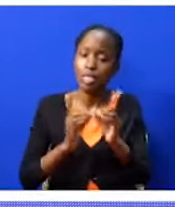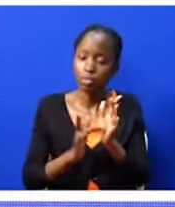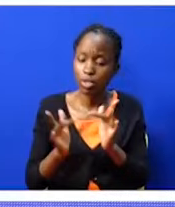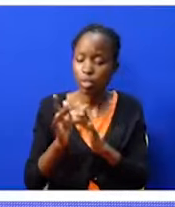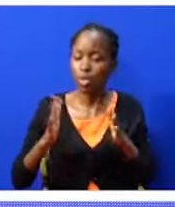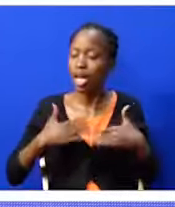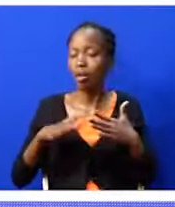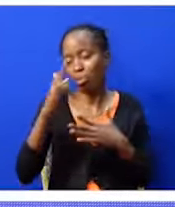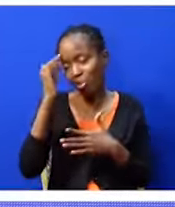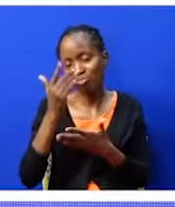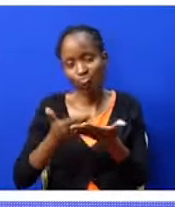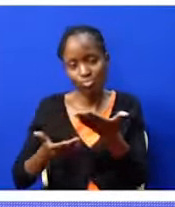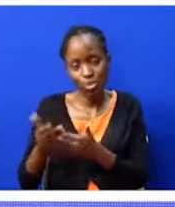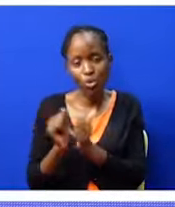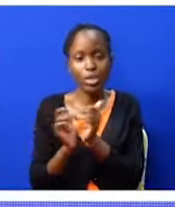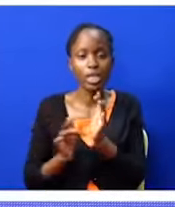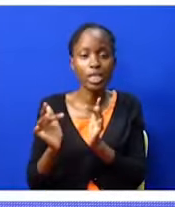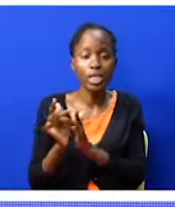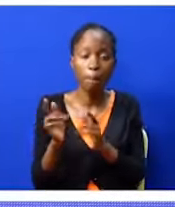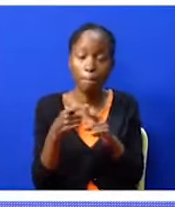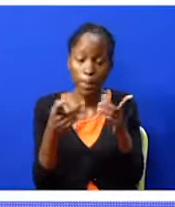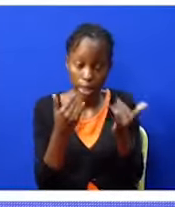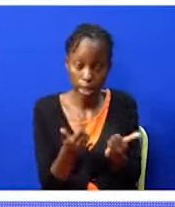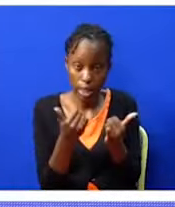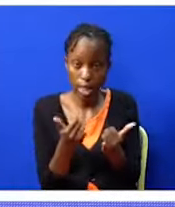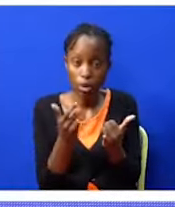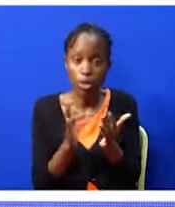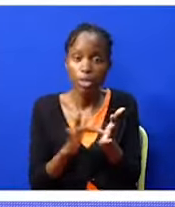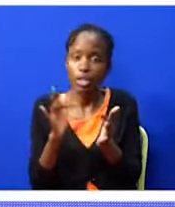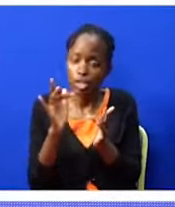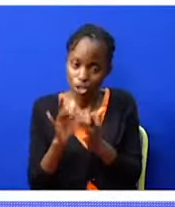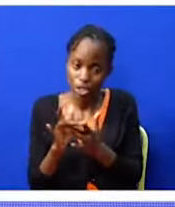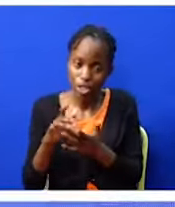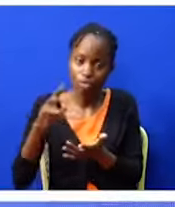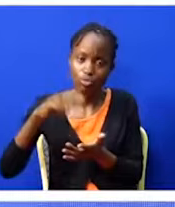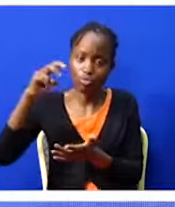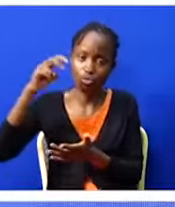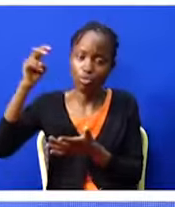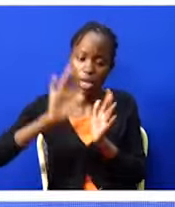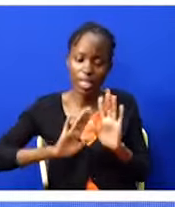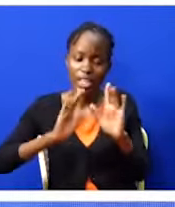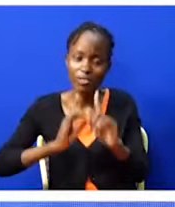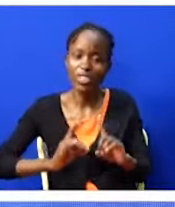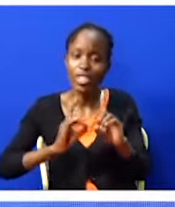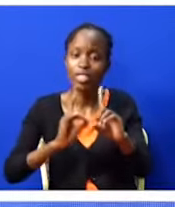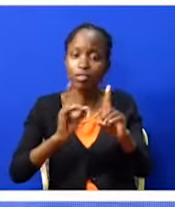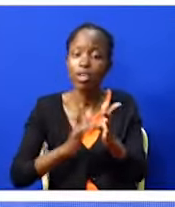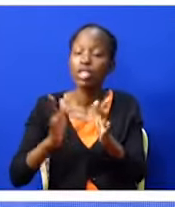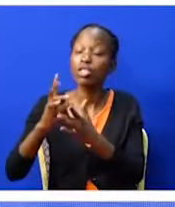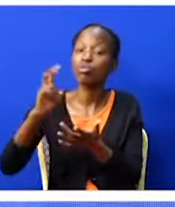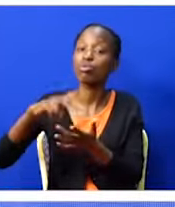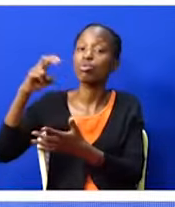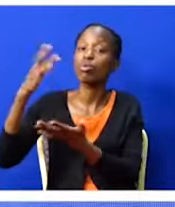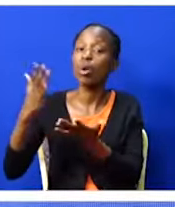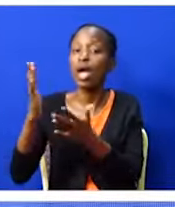were in the company of Jesus. But now it reached a time that Jesus was going to leave them. Jesus was going to heaven